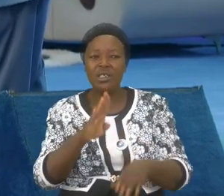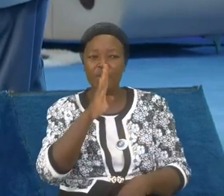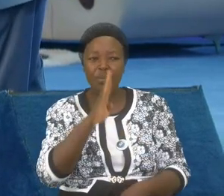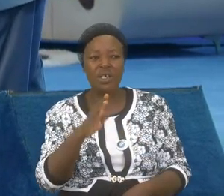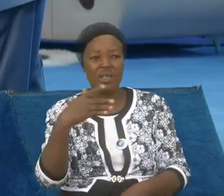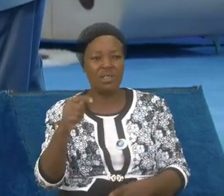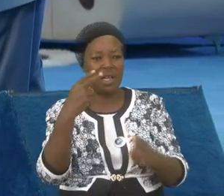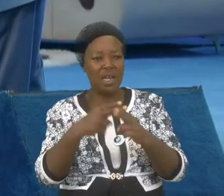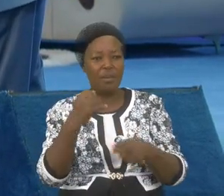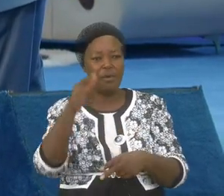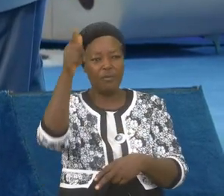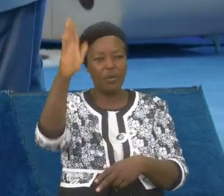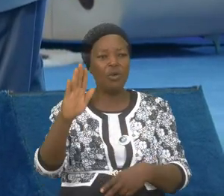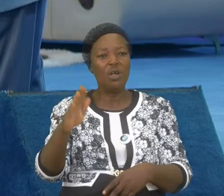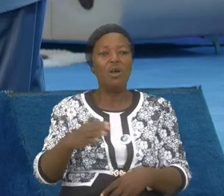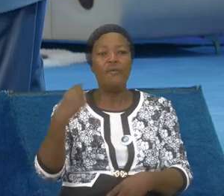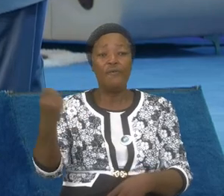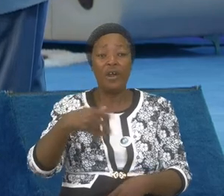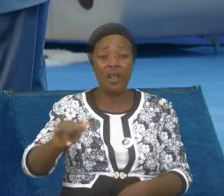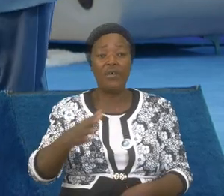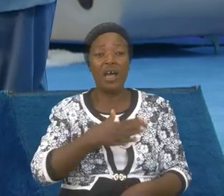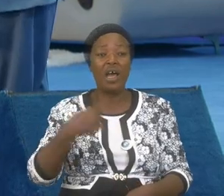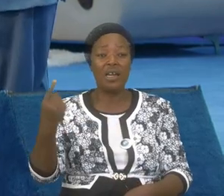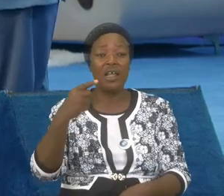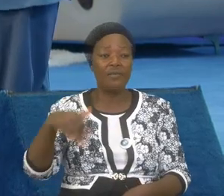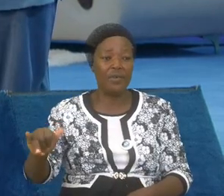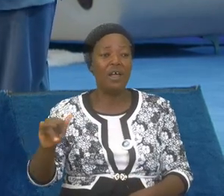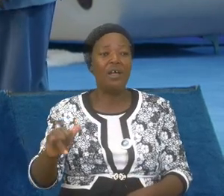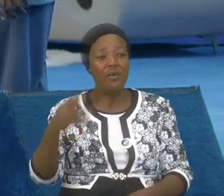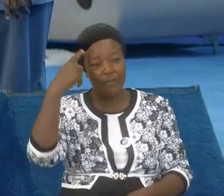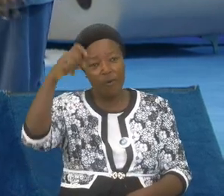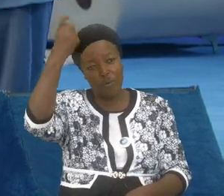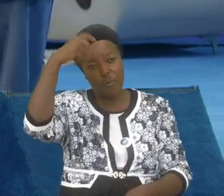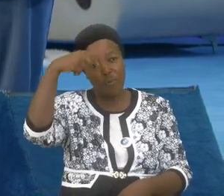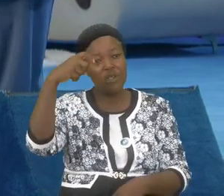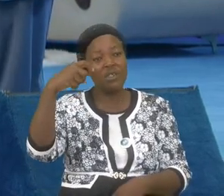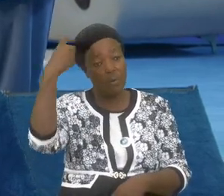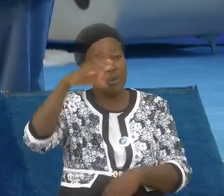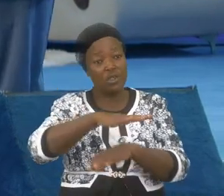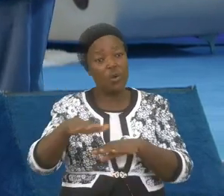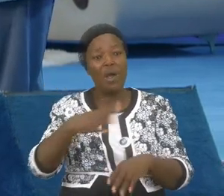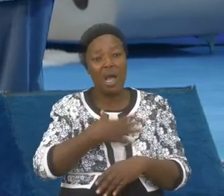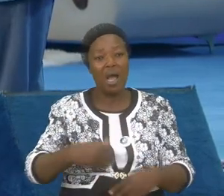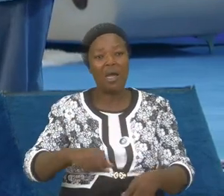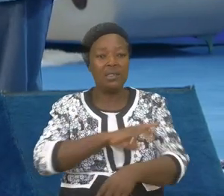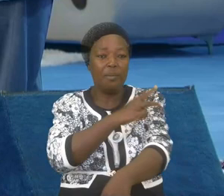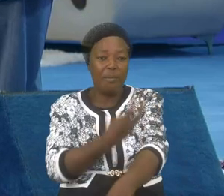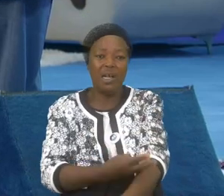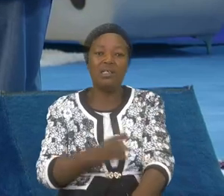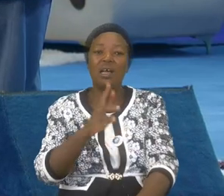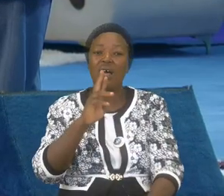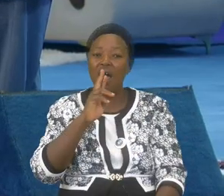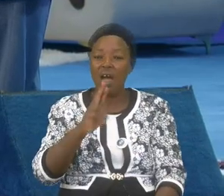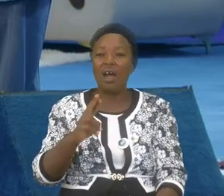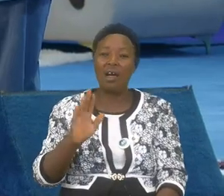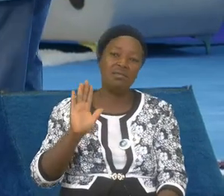for wisdom and might are His. The wisdom to solve every problem of your life,